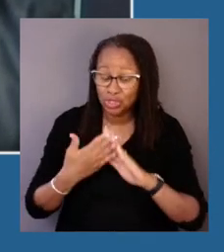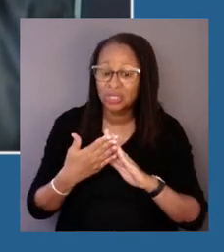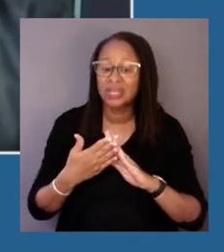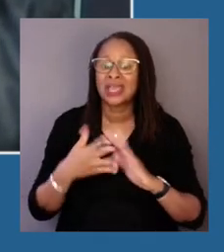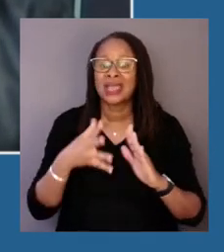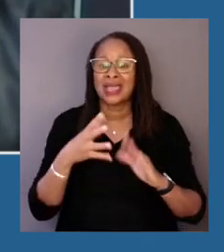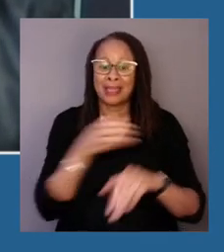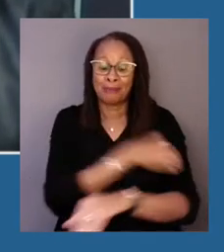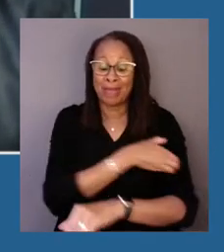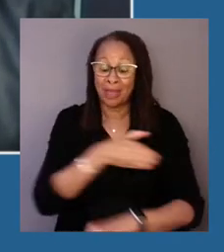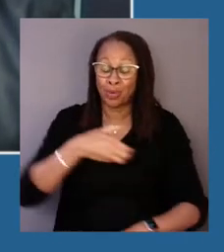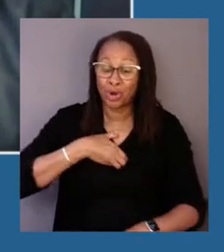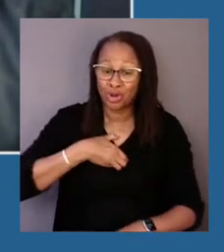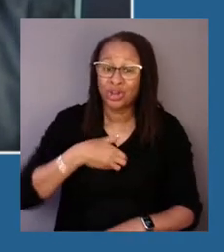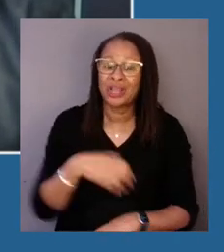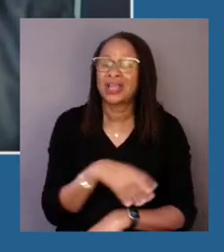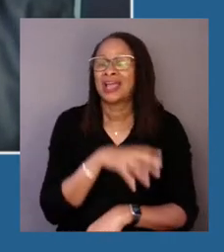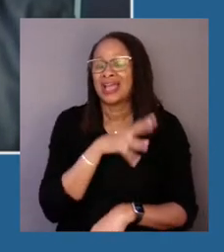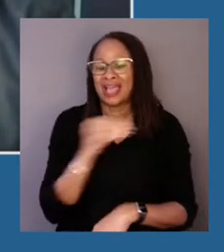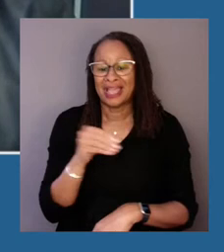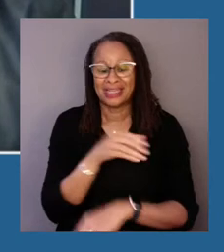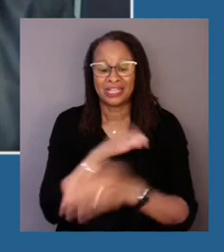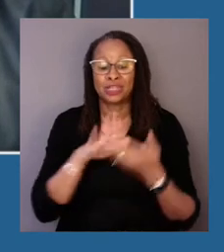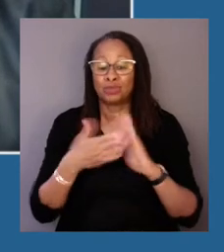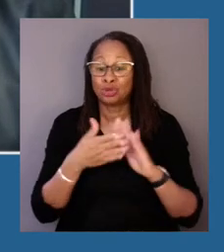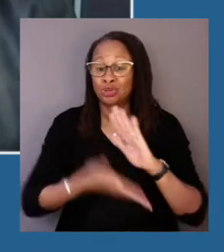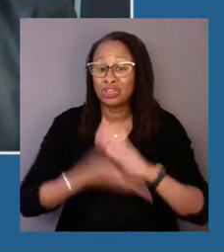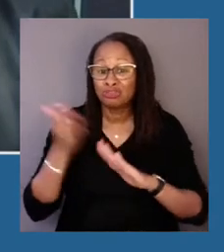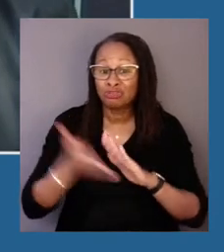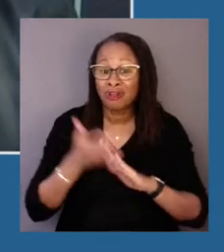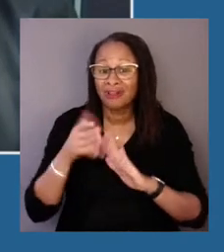empowered and community run